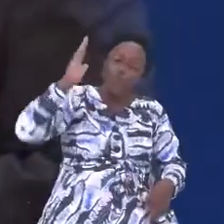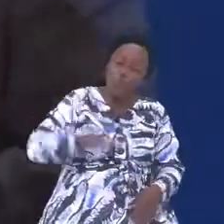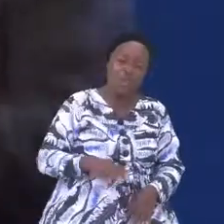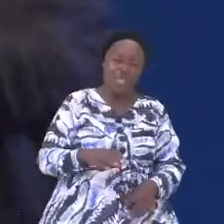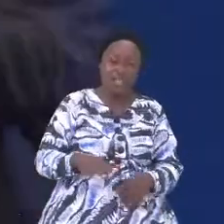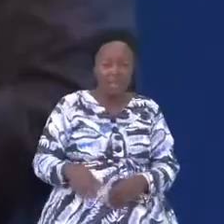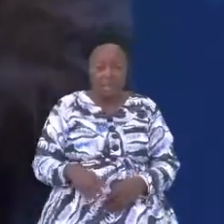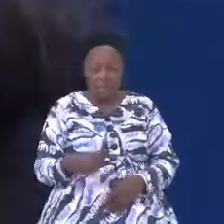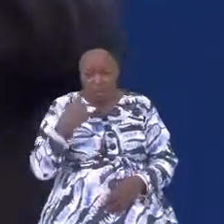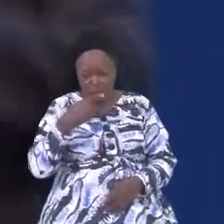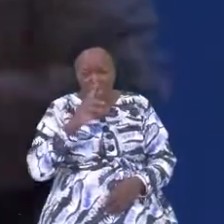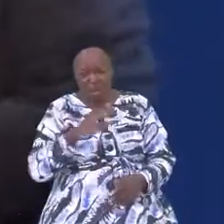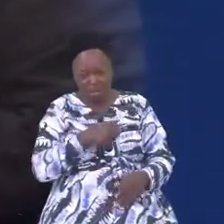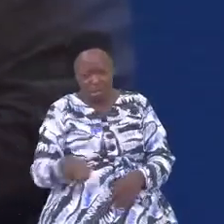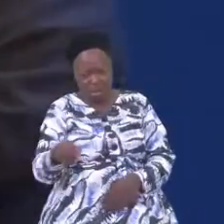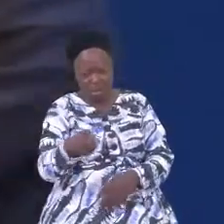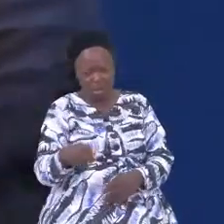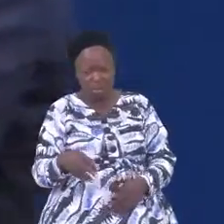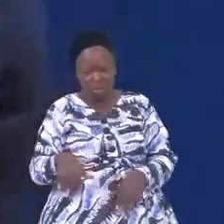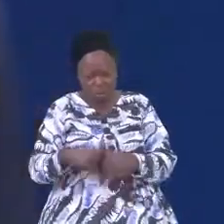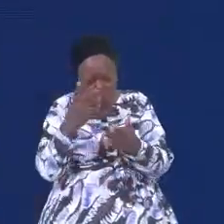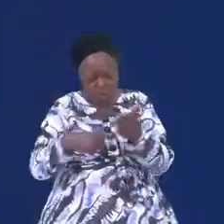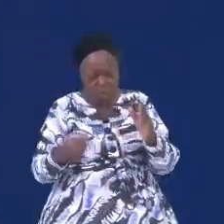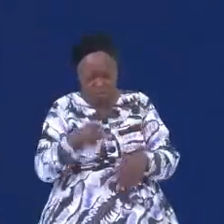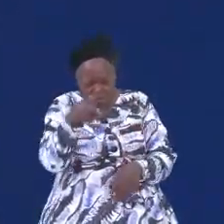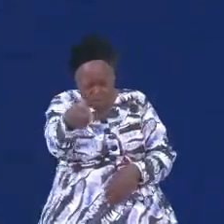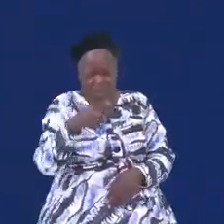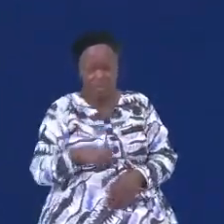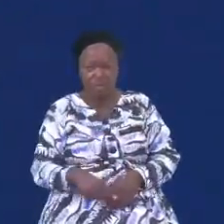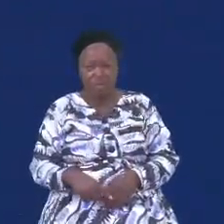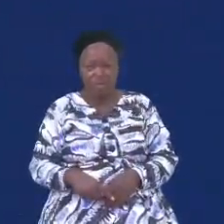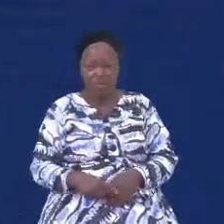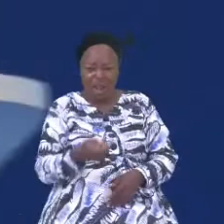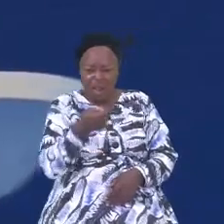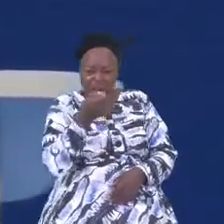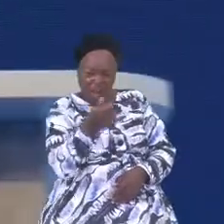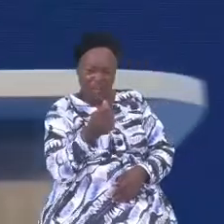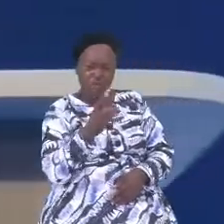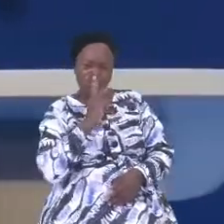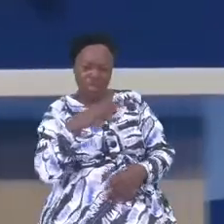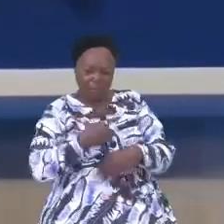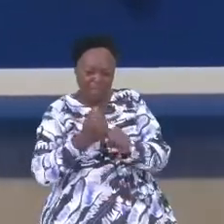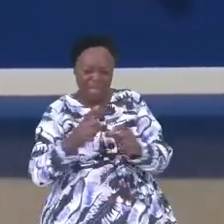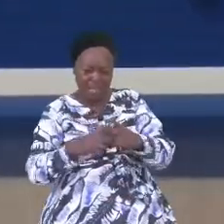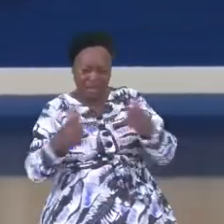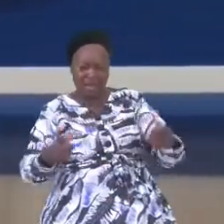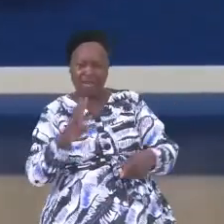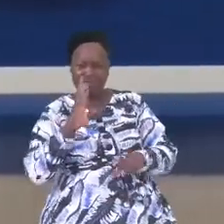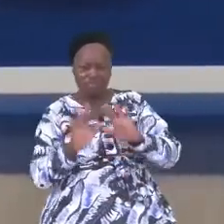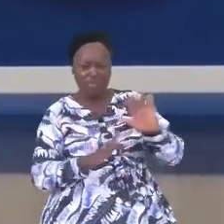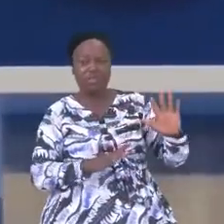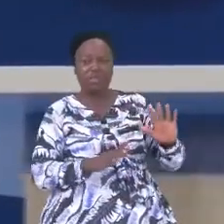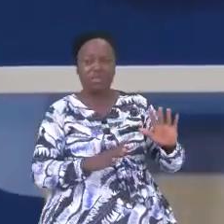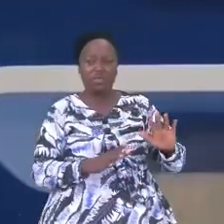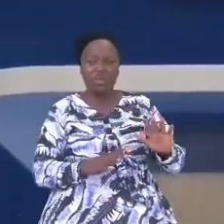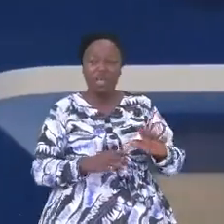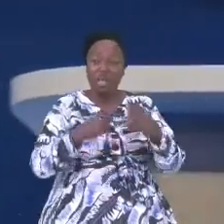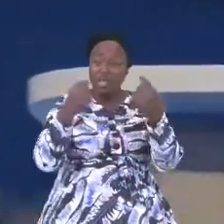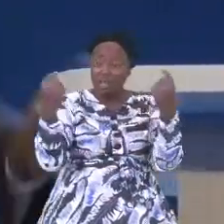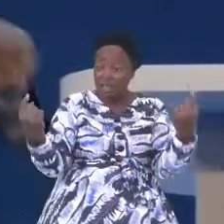They. Who are they? How about you? Little drops of water make a mighty ocean.